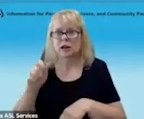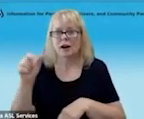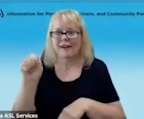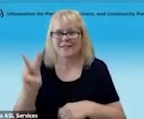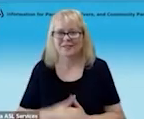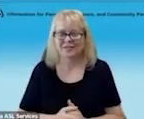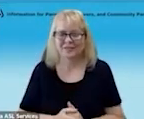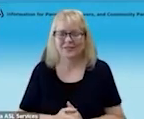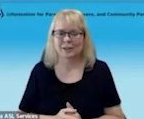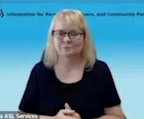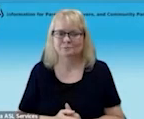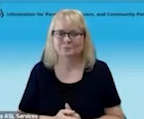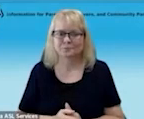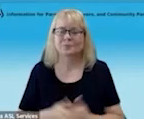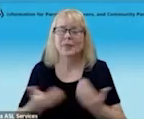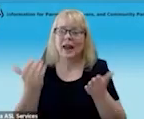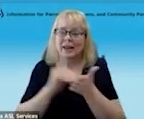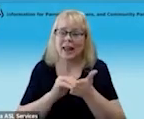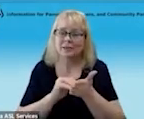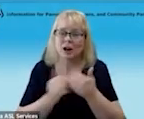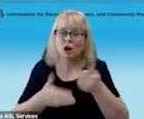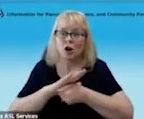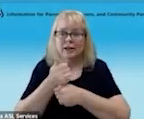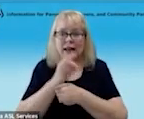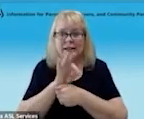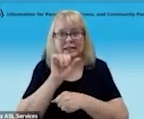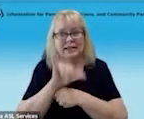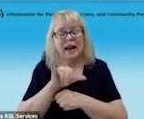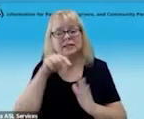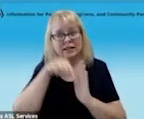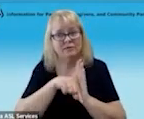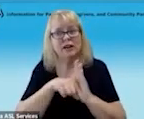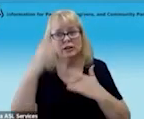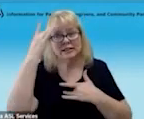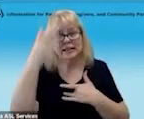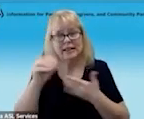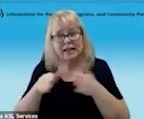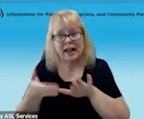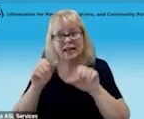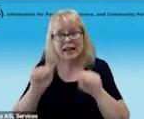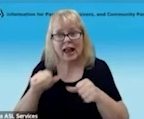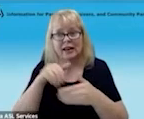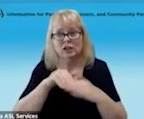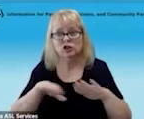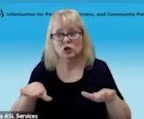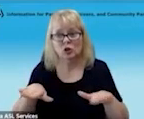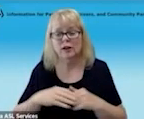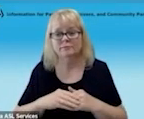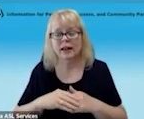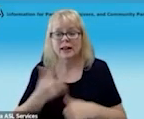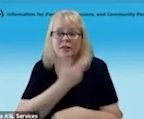is available in multiple languages. Parents can register at vsafe.cdc.gov. Next slide,